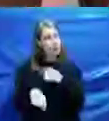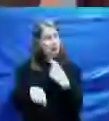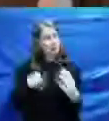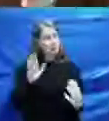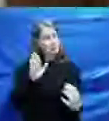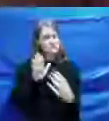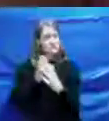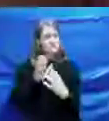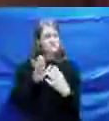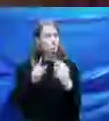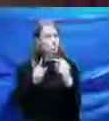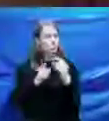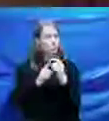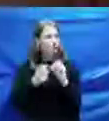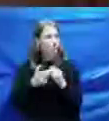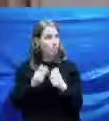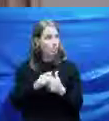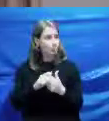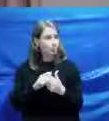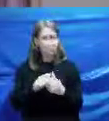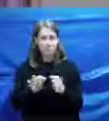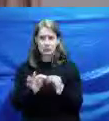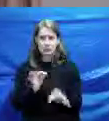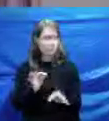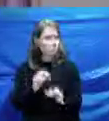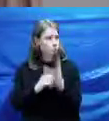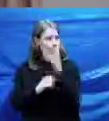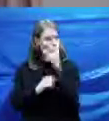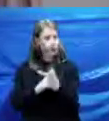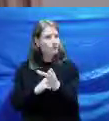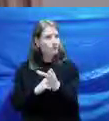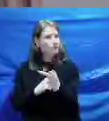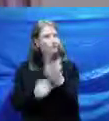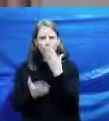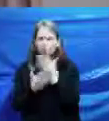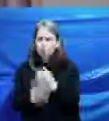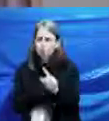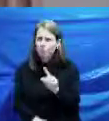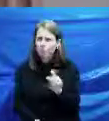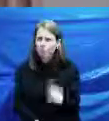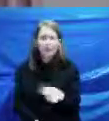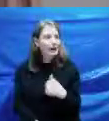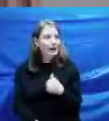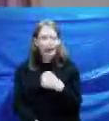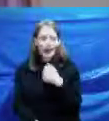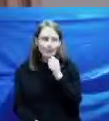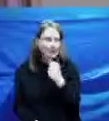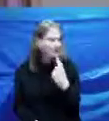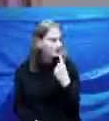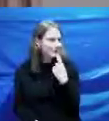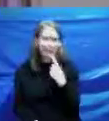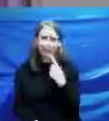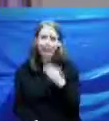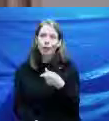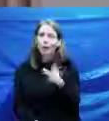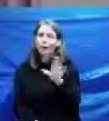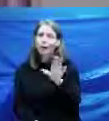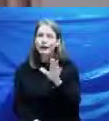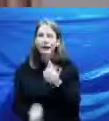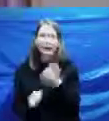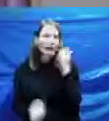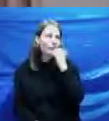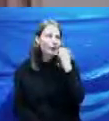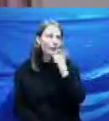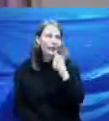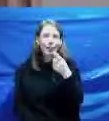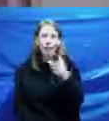simple, straightforward, but they're good questions. So it's not that we're saying every day these, you know, build swimming pools and do these, you know, huge